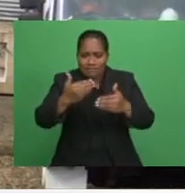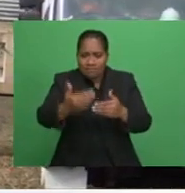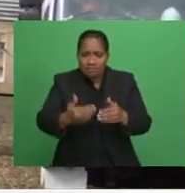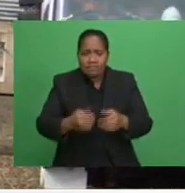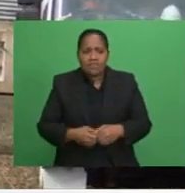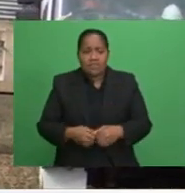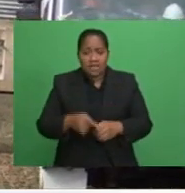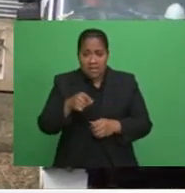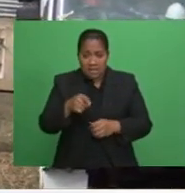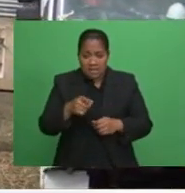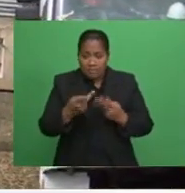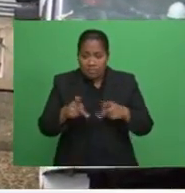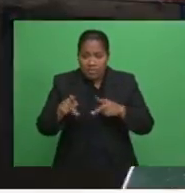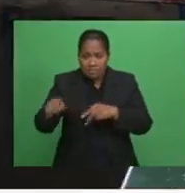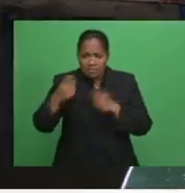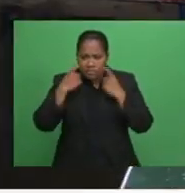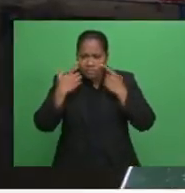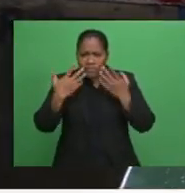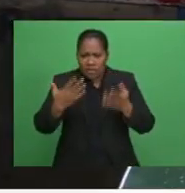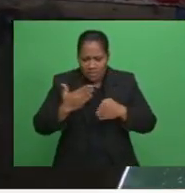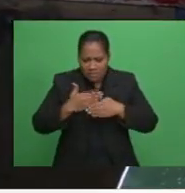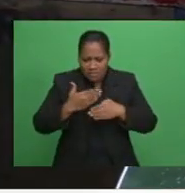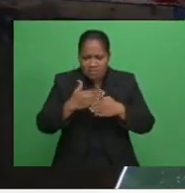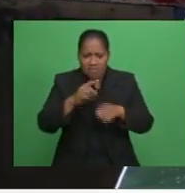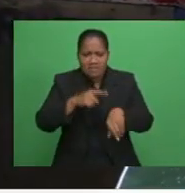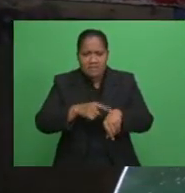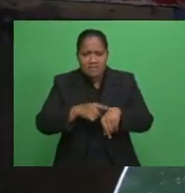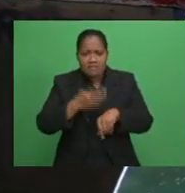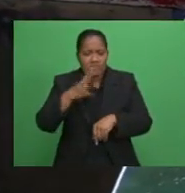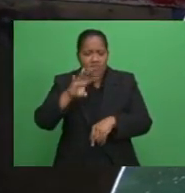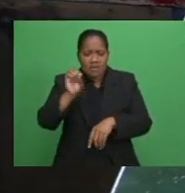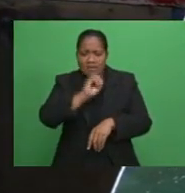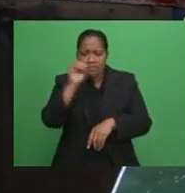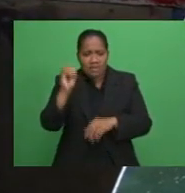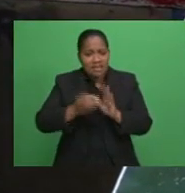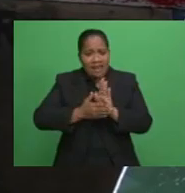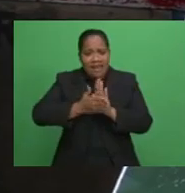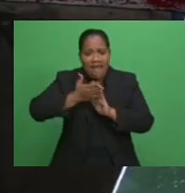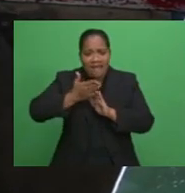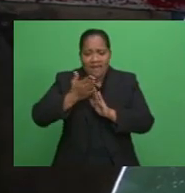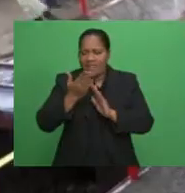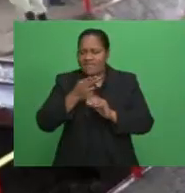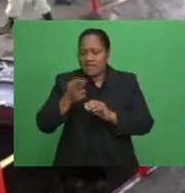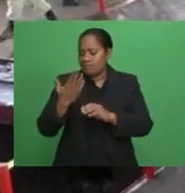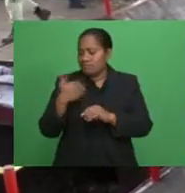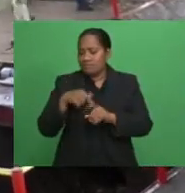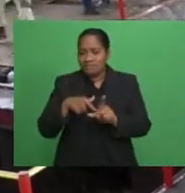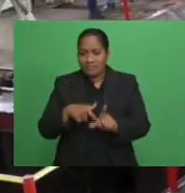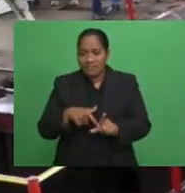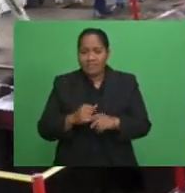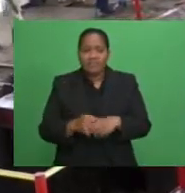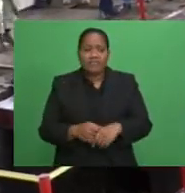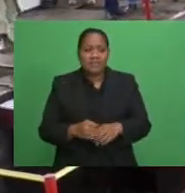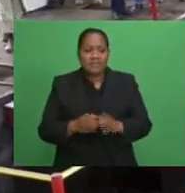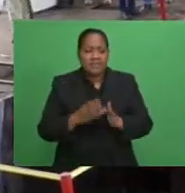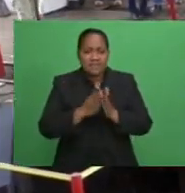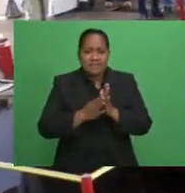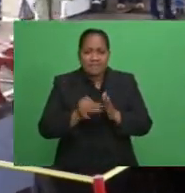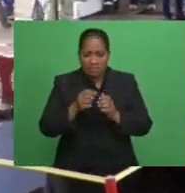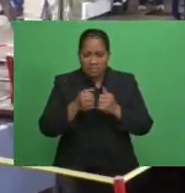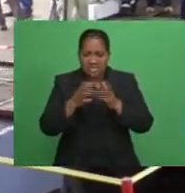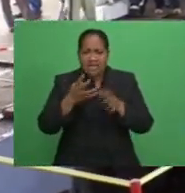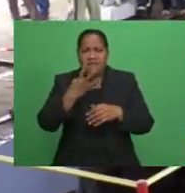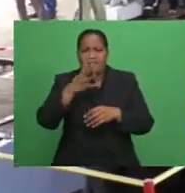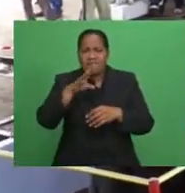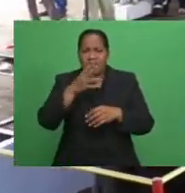an upward trend with operating time efficiency 40% higher than last year, and average weekly mill stoppages 28%